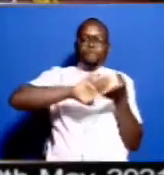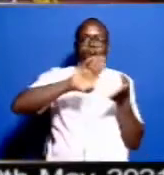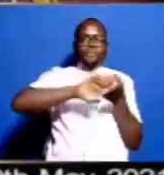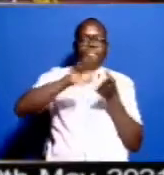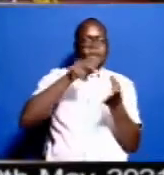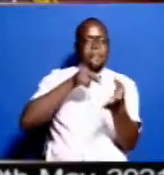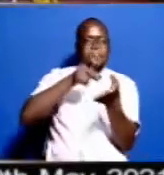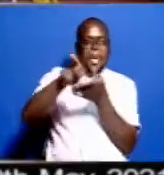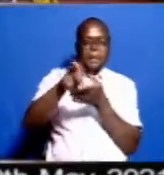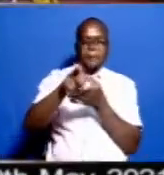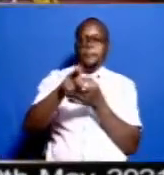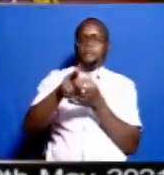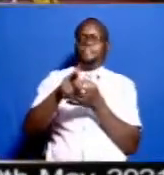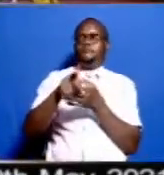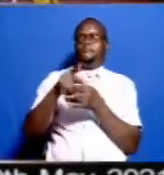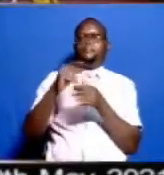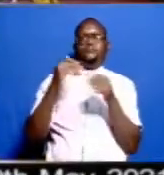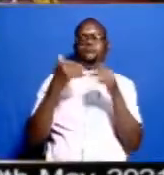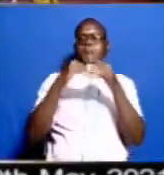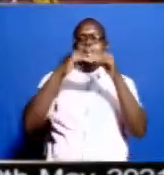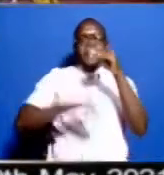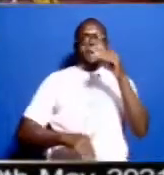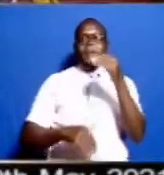paying minimum tax,